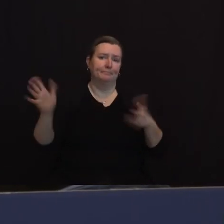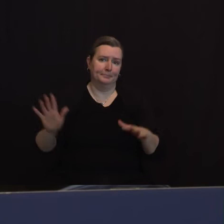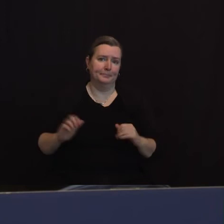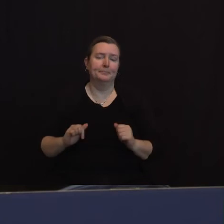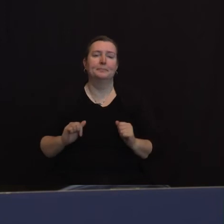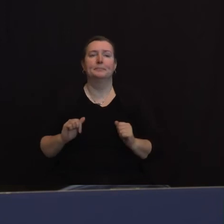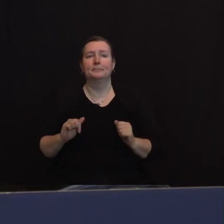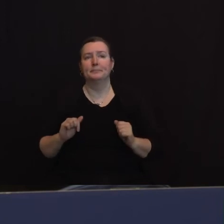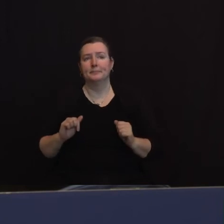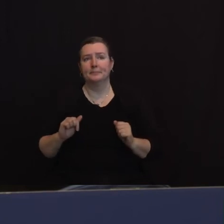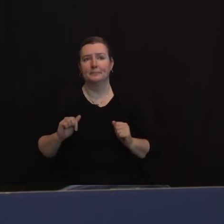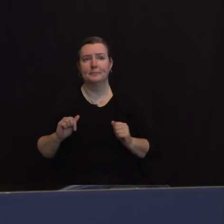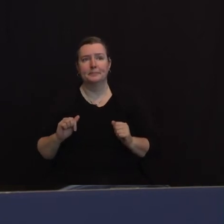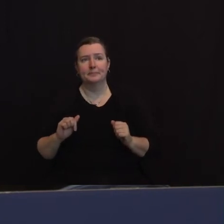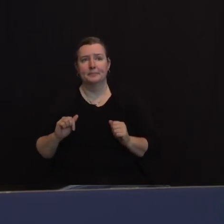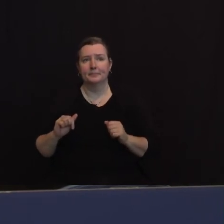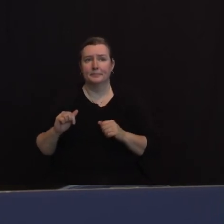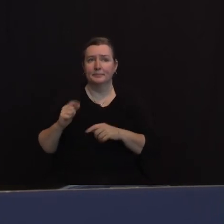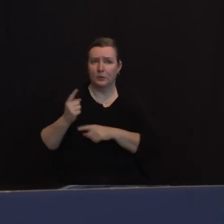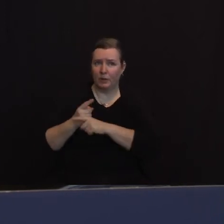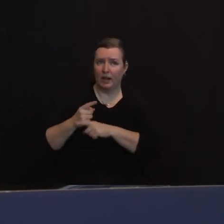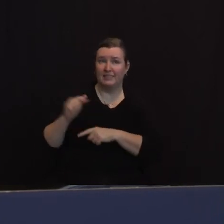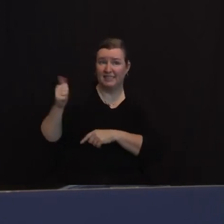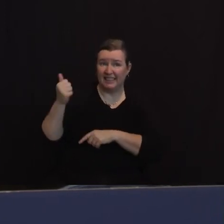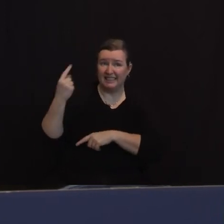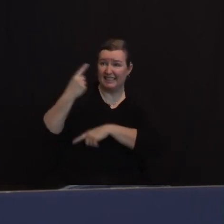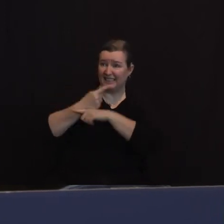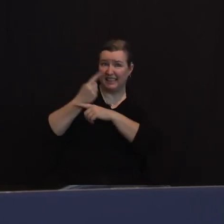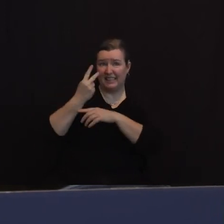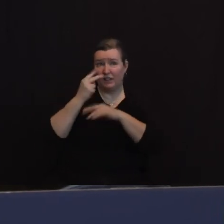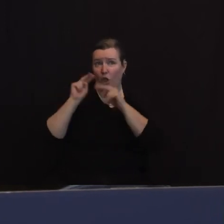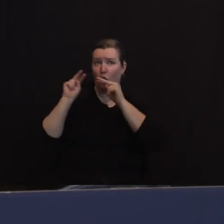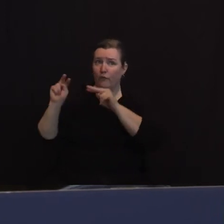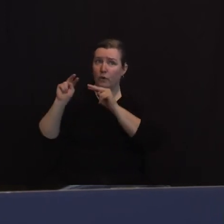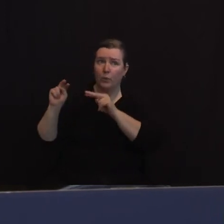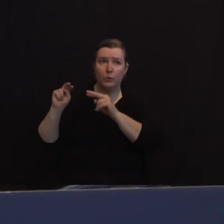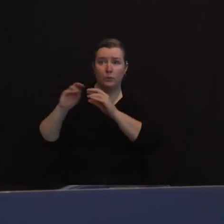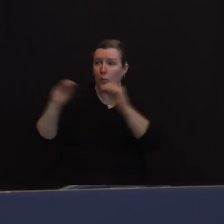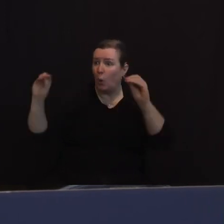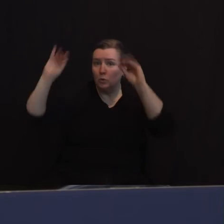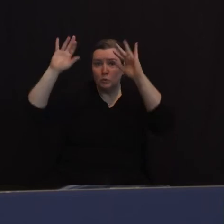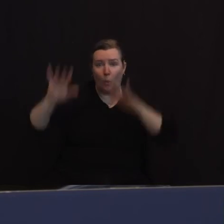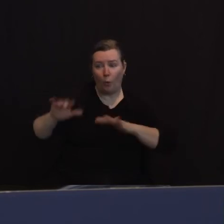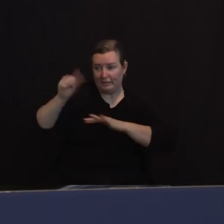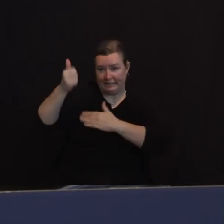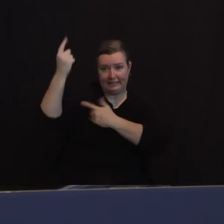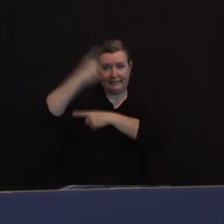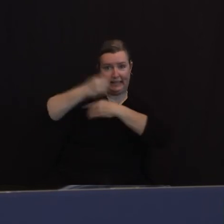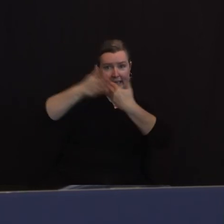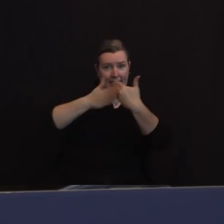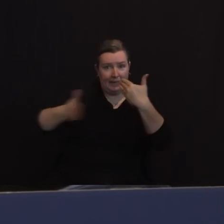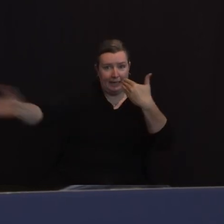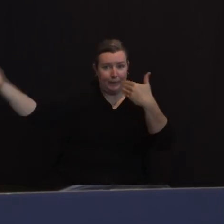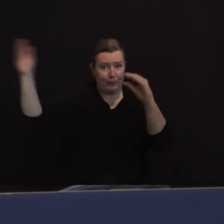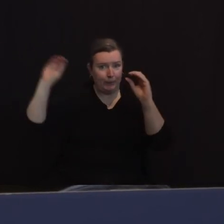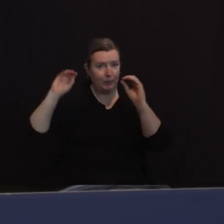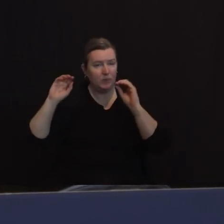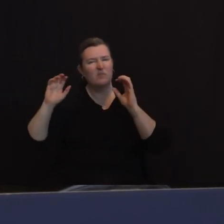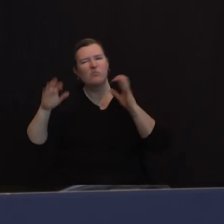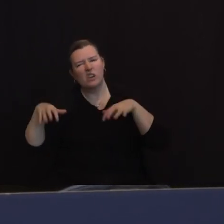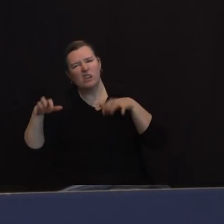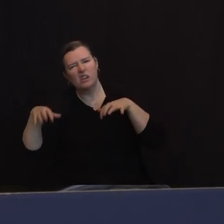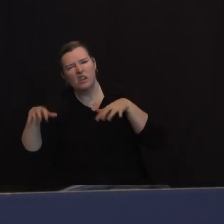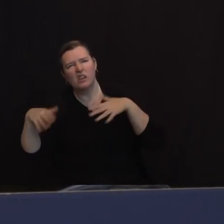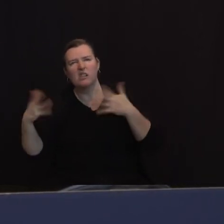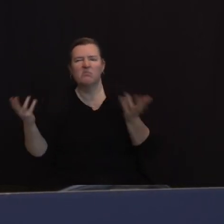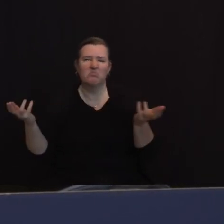Weather Service, show that there's no snow in order. Some rain this weekend, but hopefully a lot of this